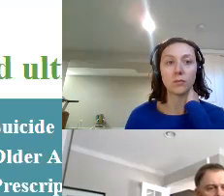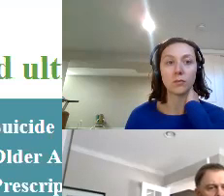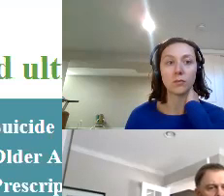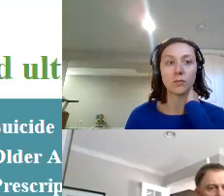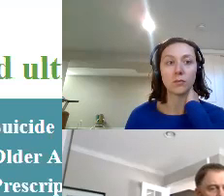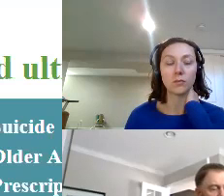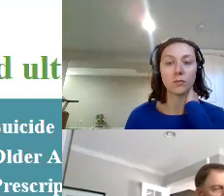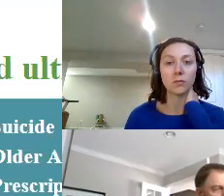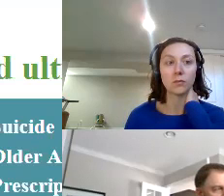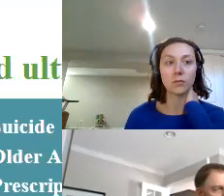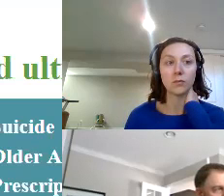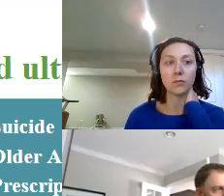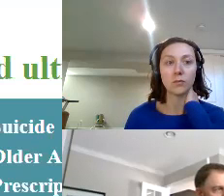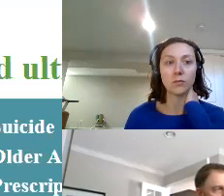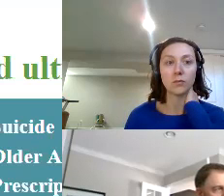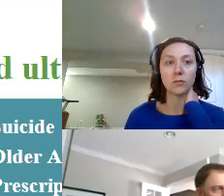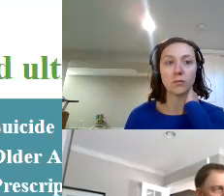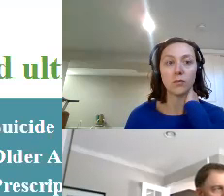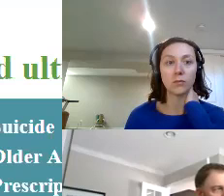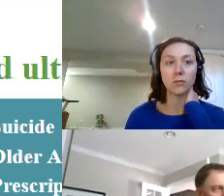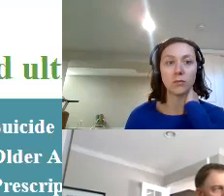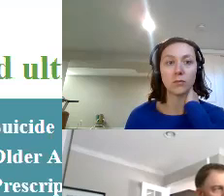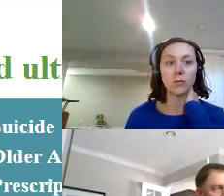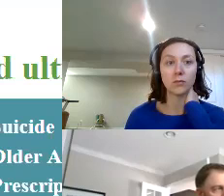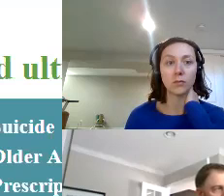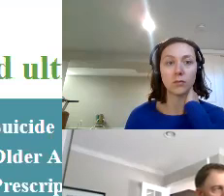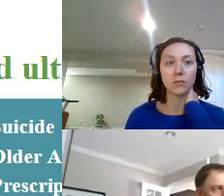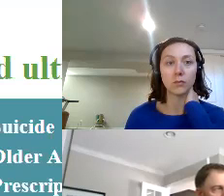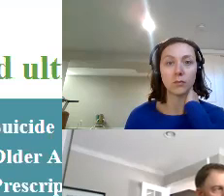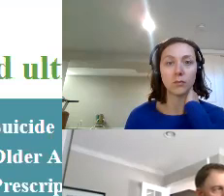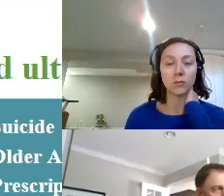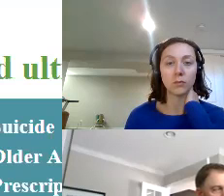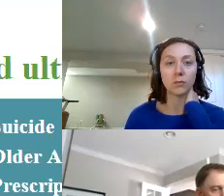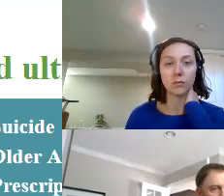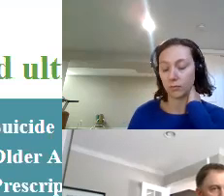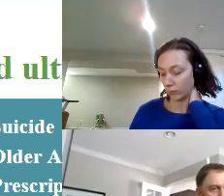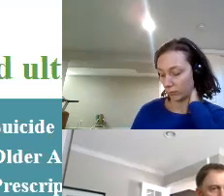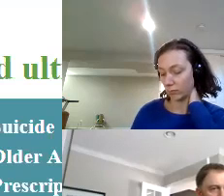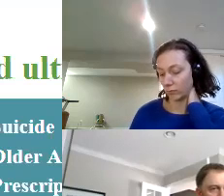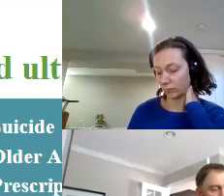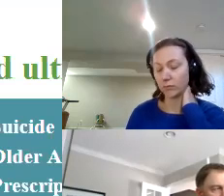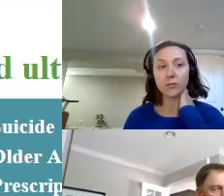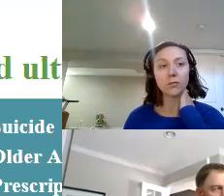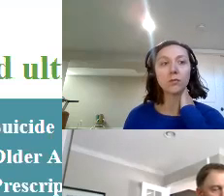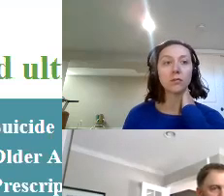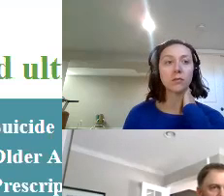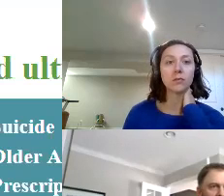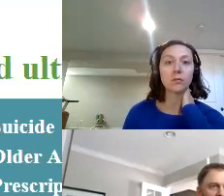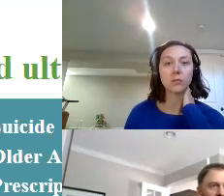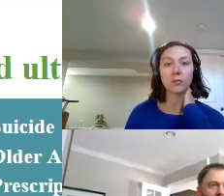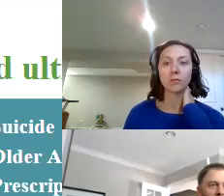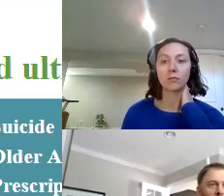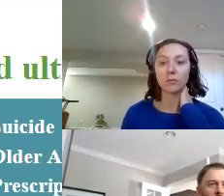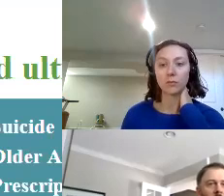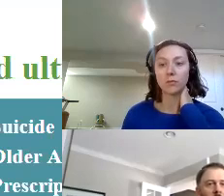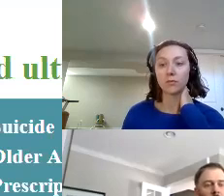can have a really hard time imagining what it is that we mean by economic stability and supports as a shared risk and protective